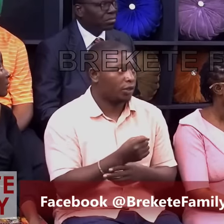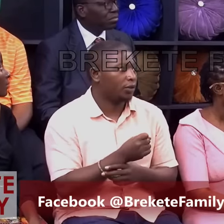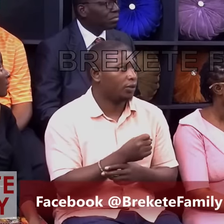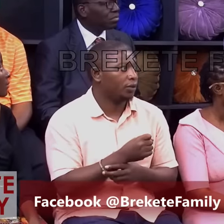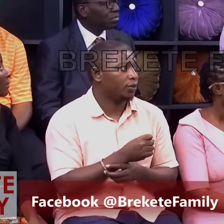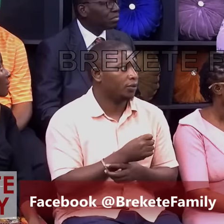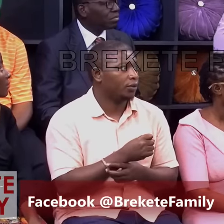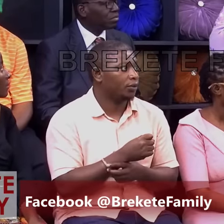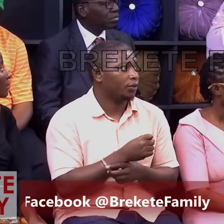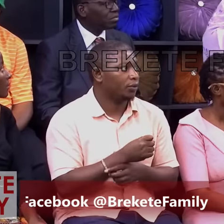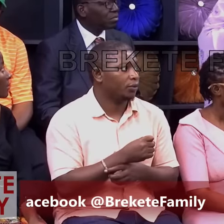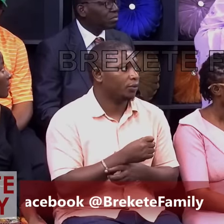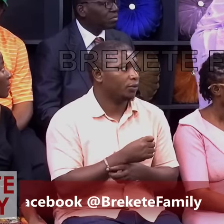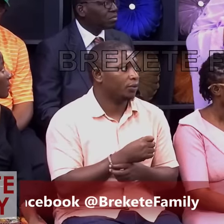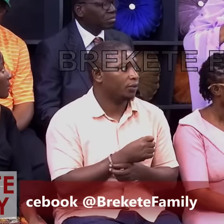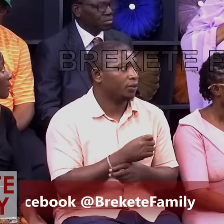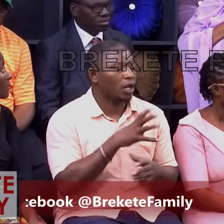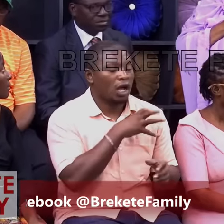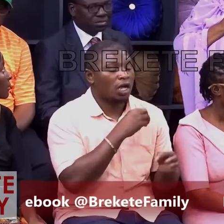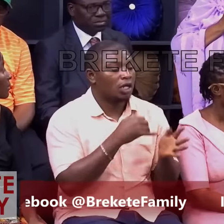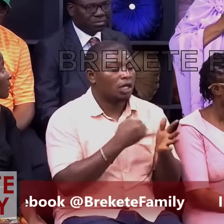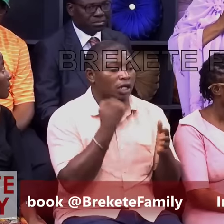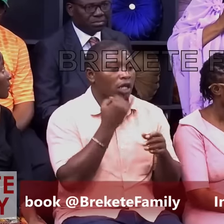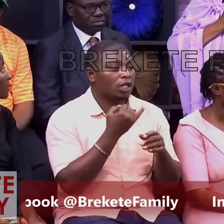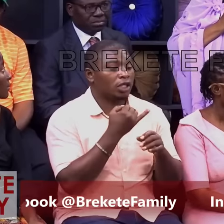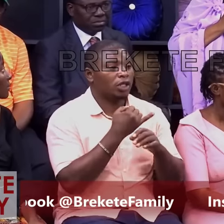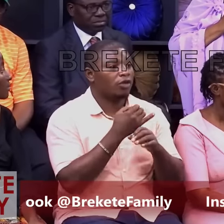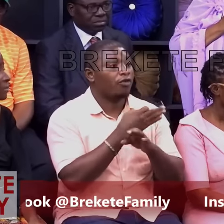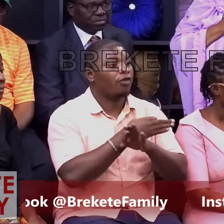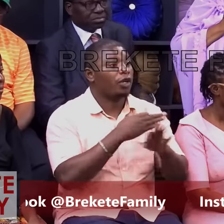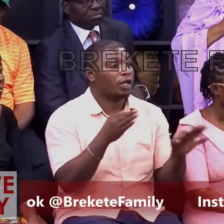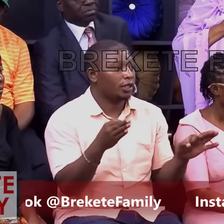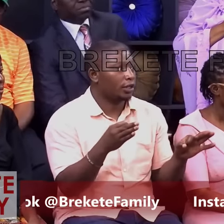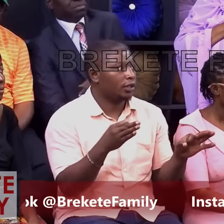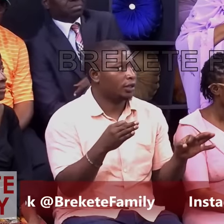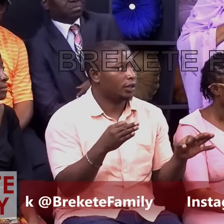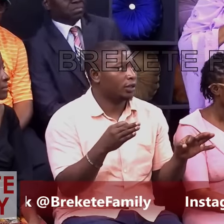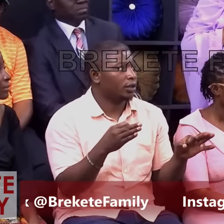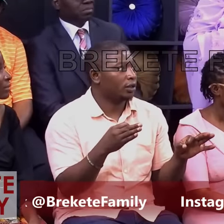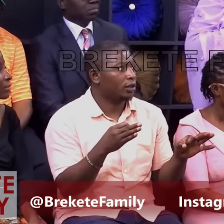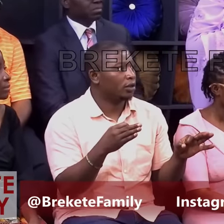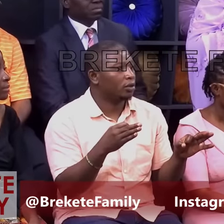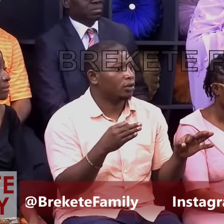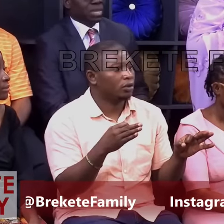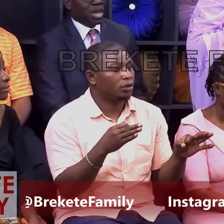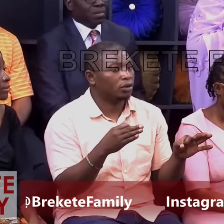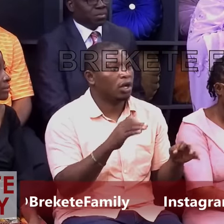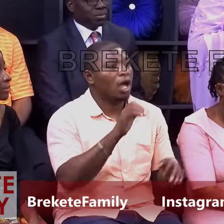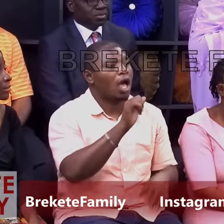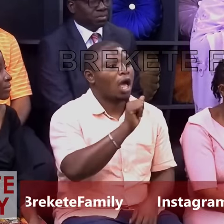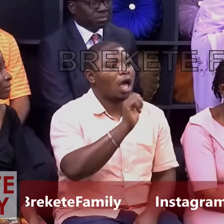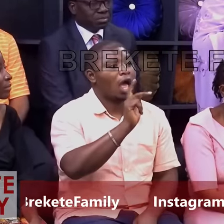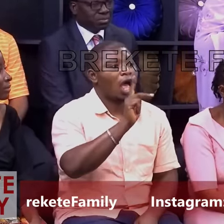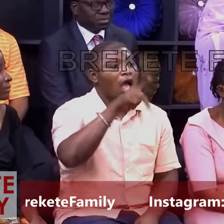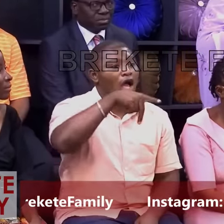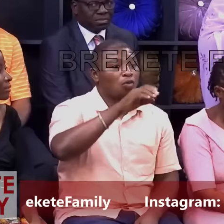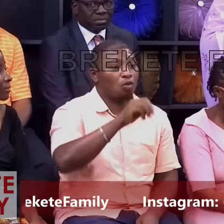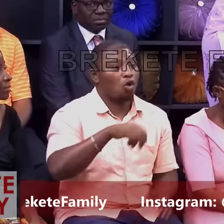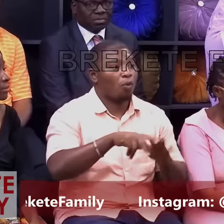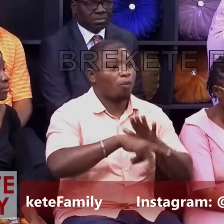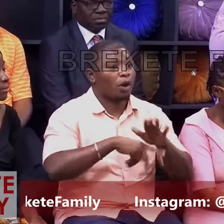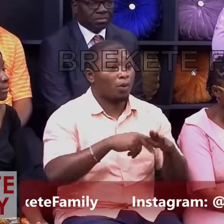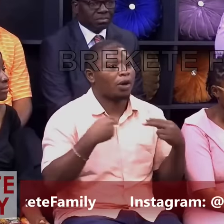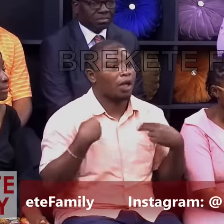secondary facilities and it's free of charge app Primary Health Care Facility Primary